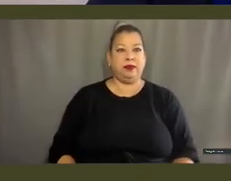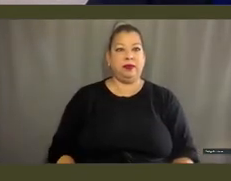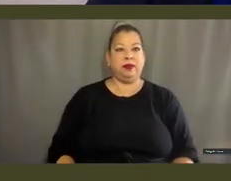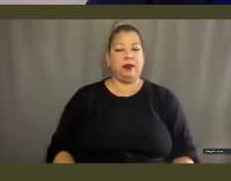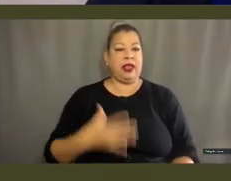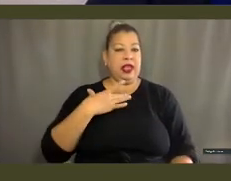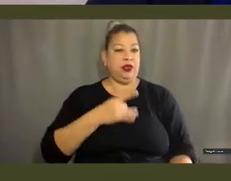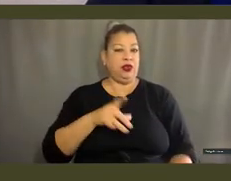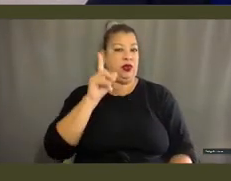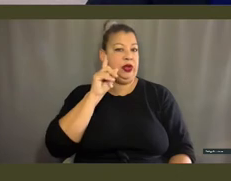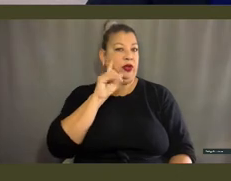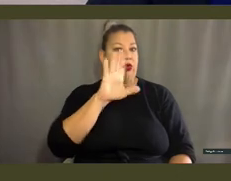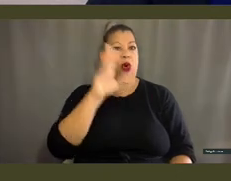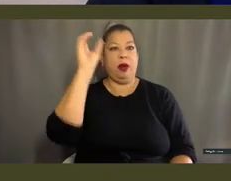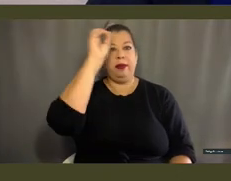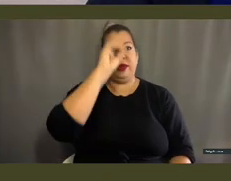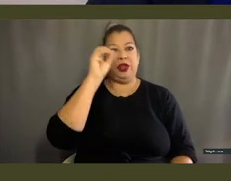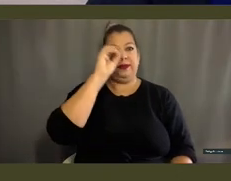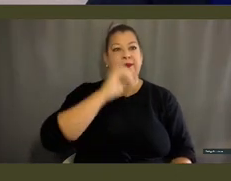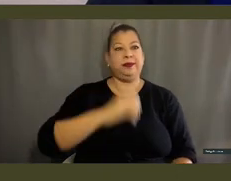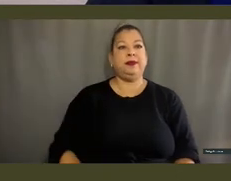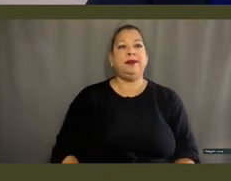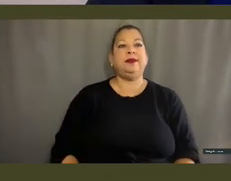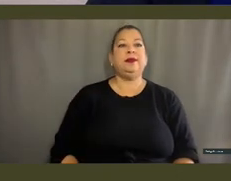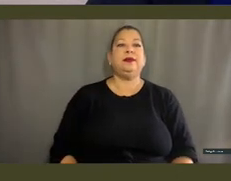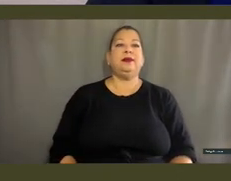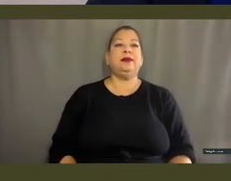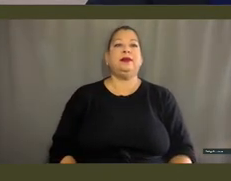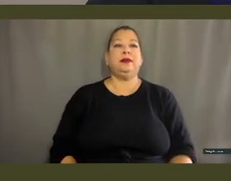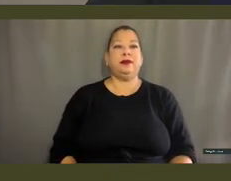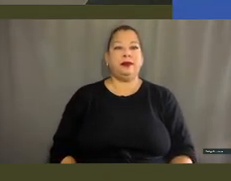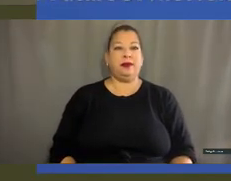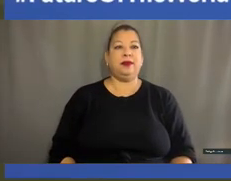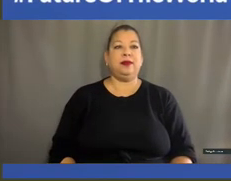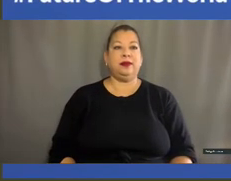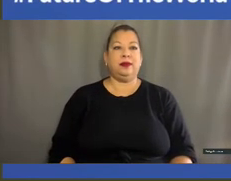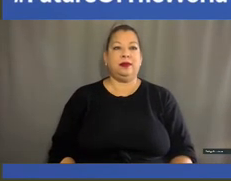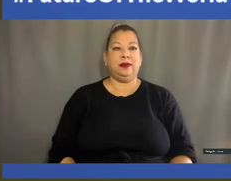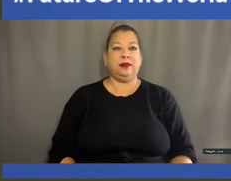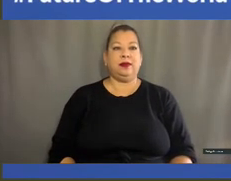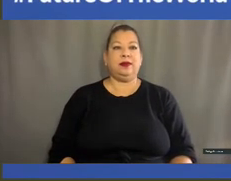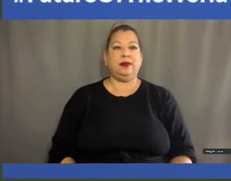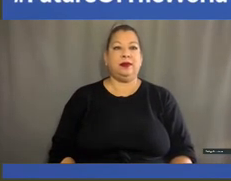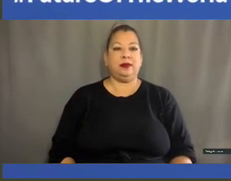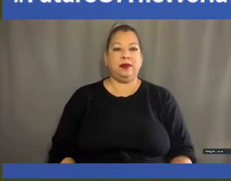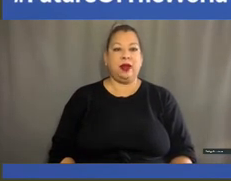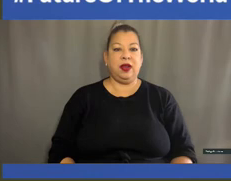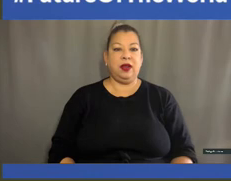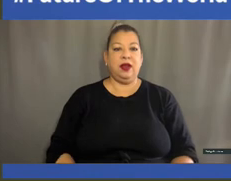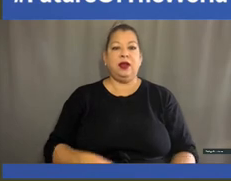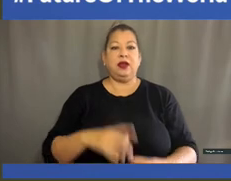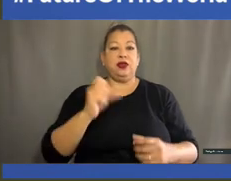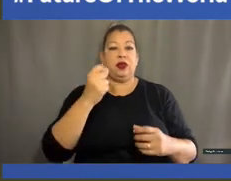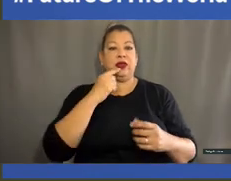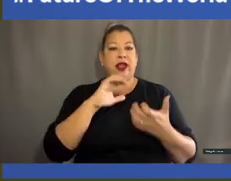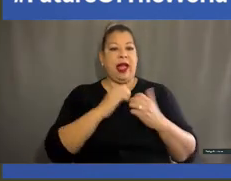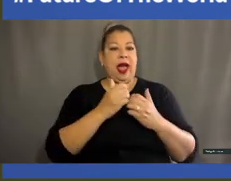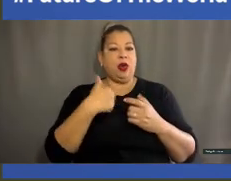have to say, which is from Jacinto in Ecuador. And it says, how do we include